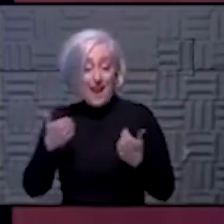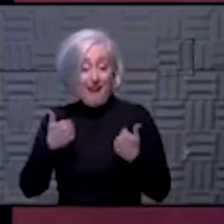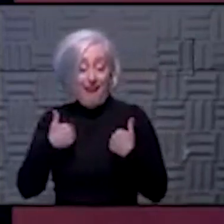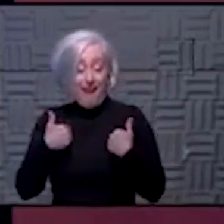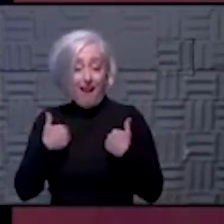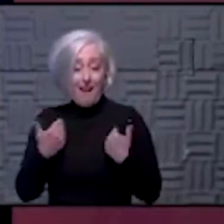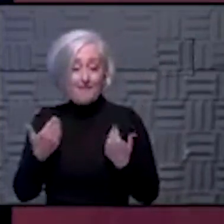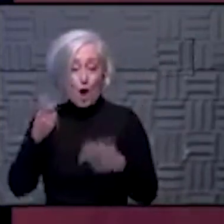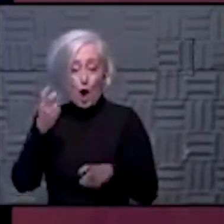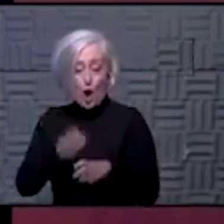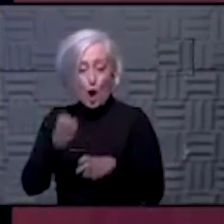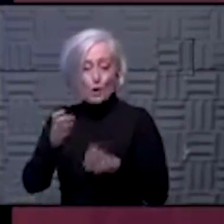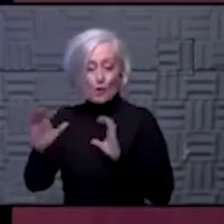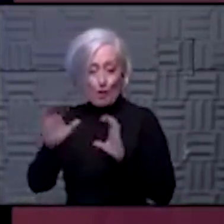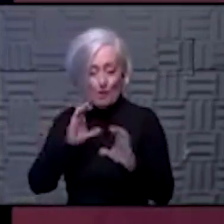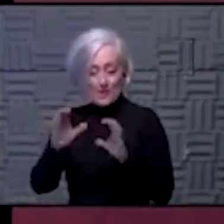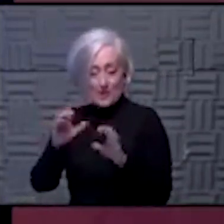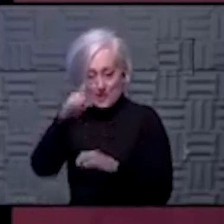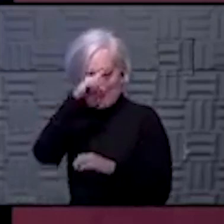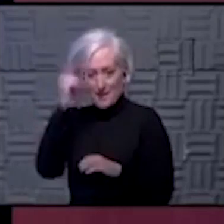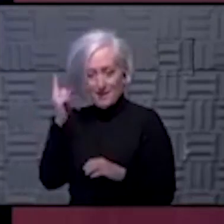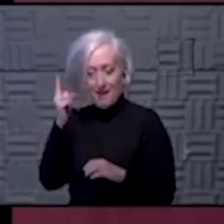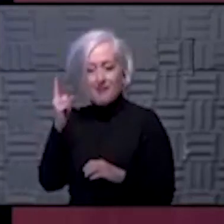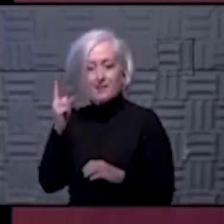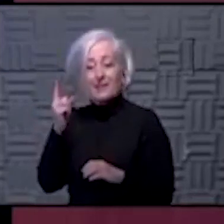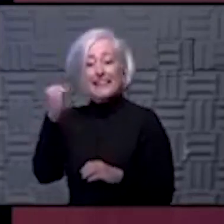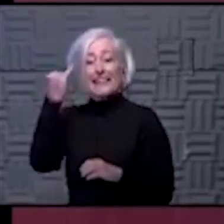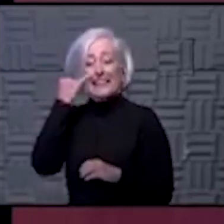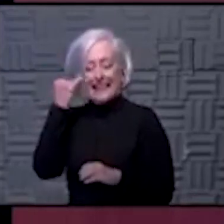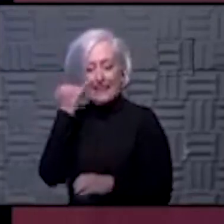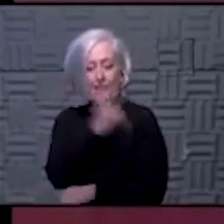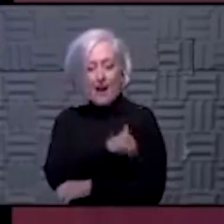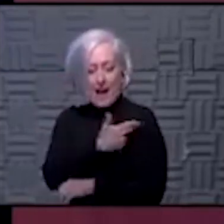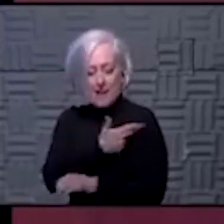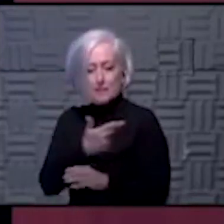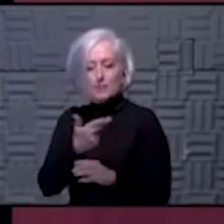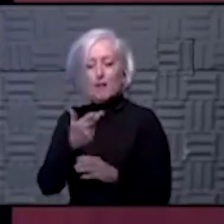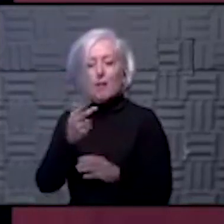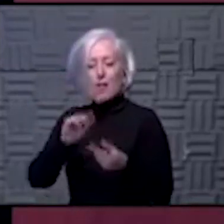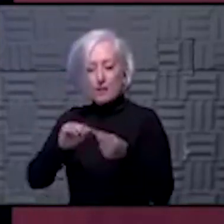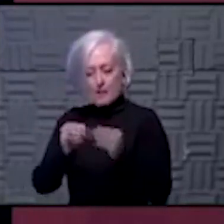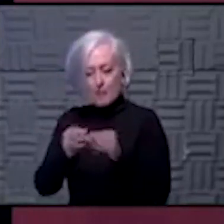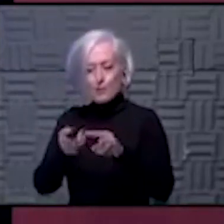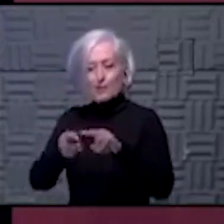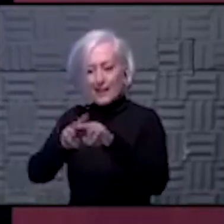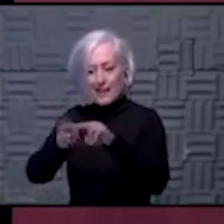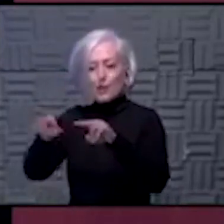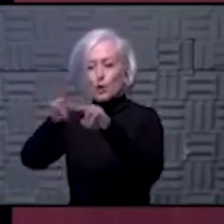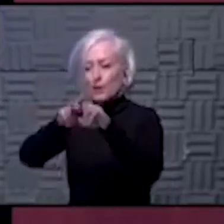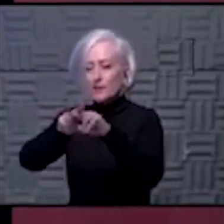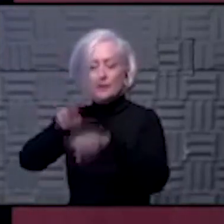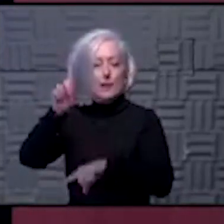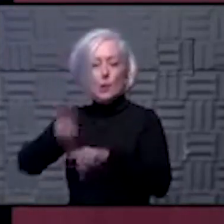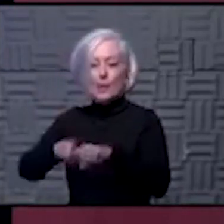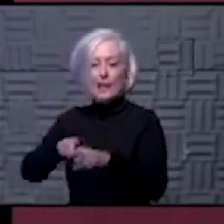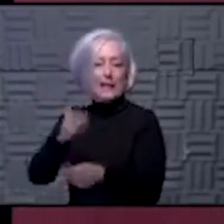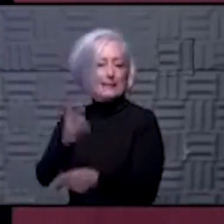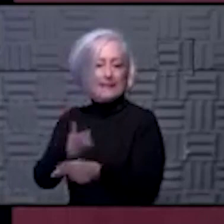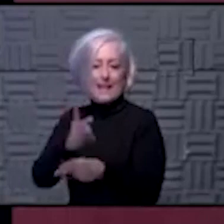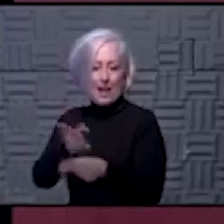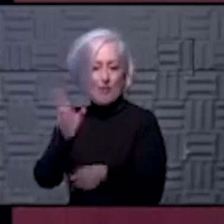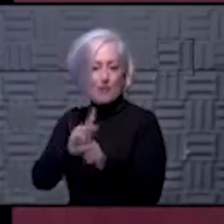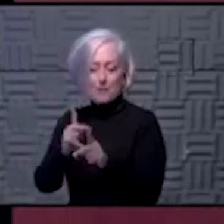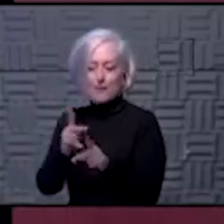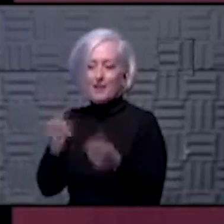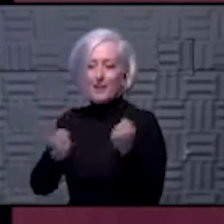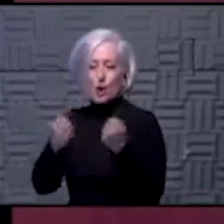more harder conversation, because if the hospital numbers continue to rise like they are right now, and we can't take care of people who are having heart attacks or strokes or in a car